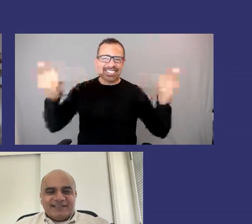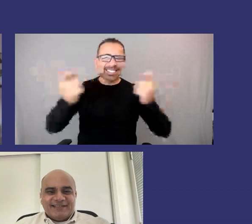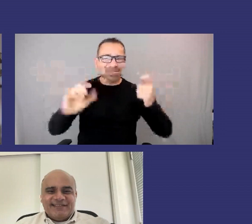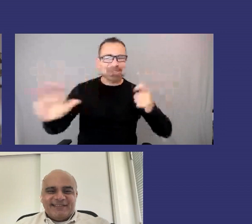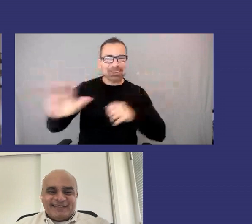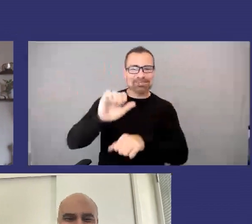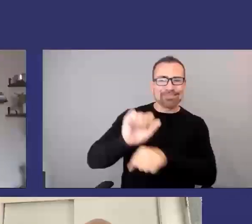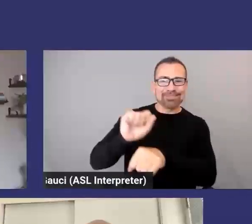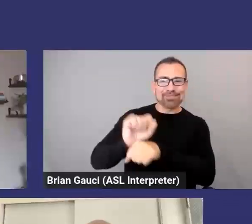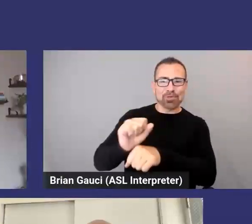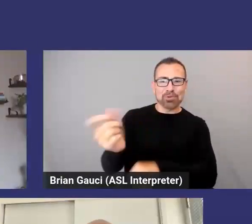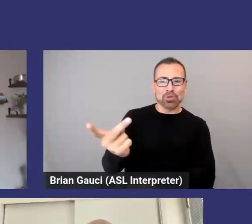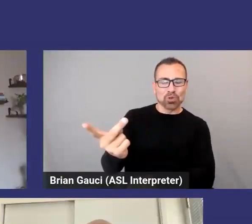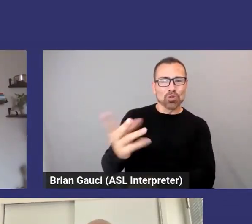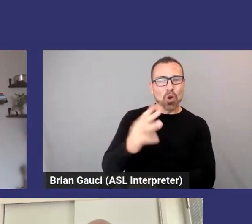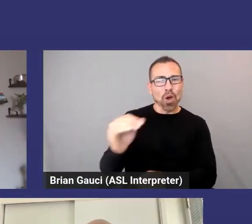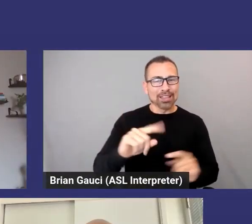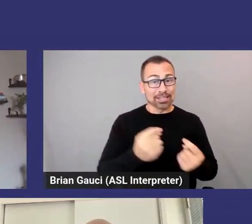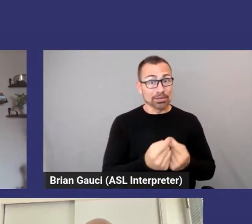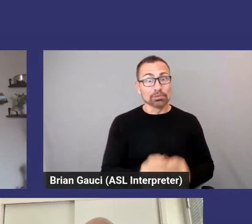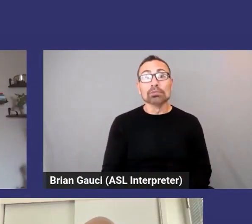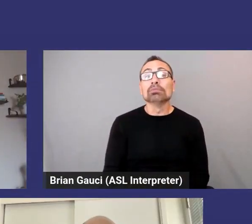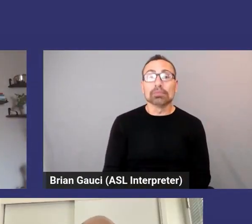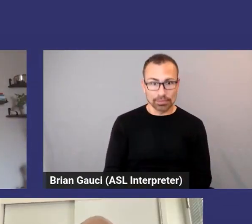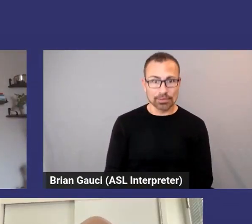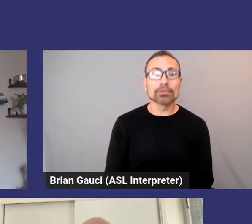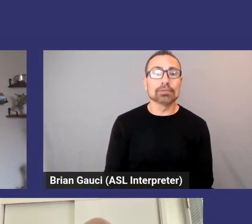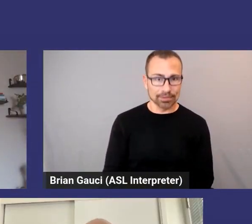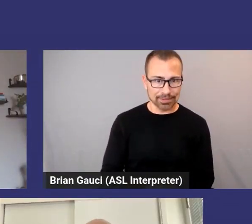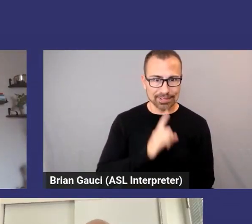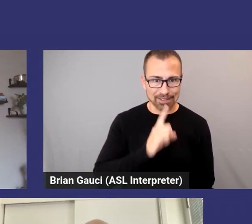to get this out the door. Will. Yeah. Yes.